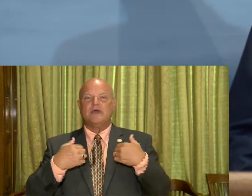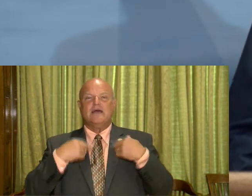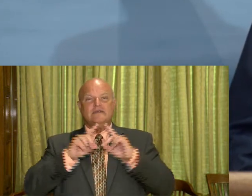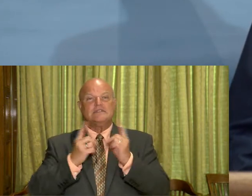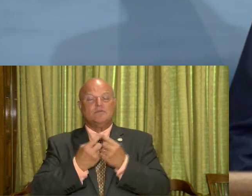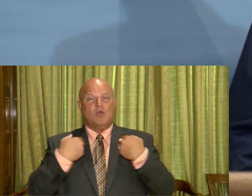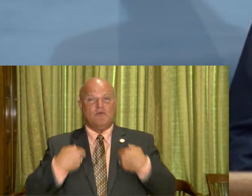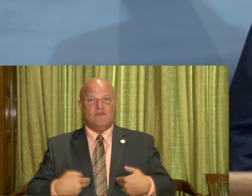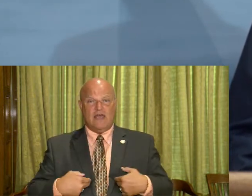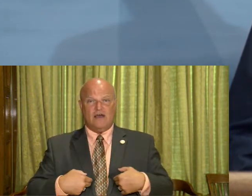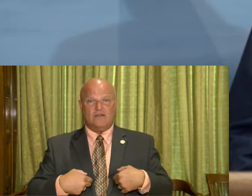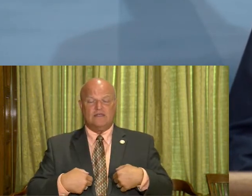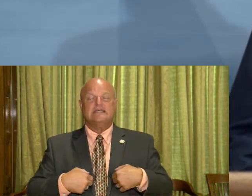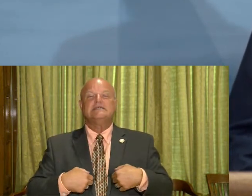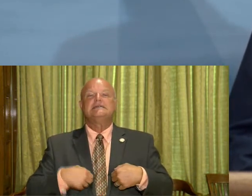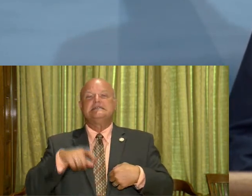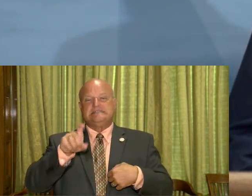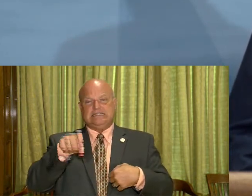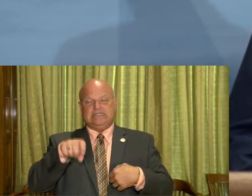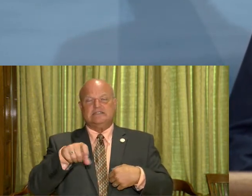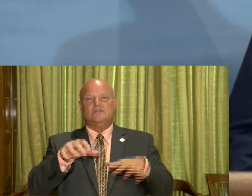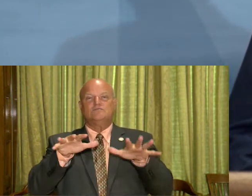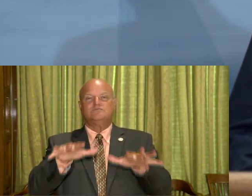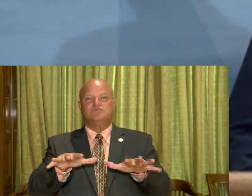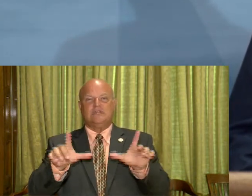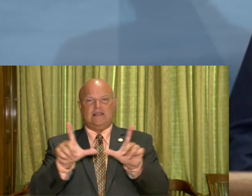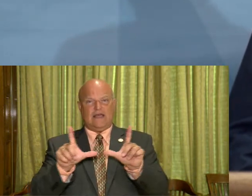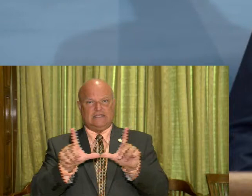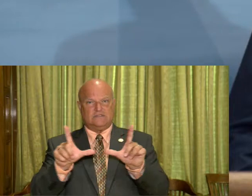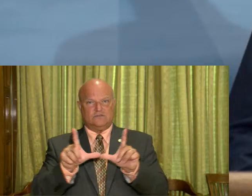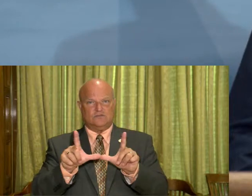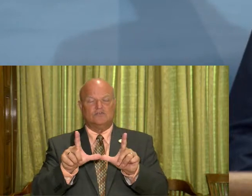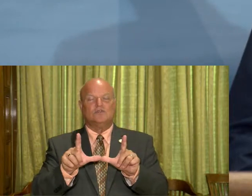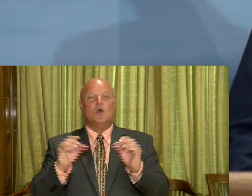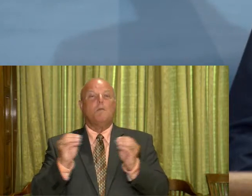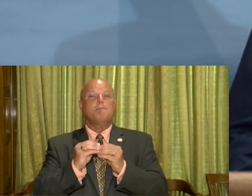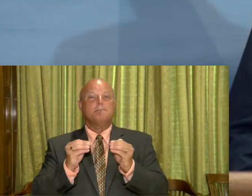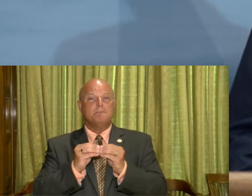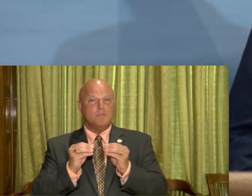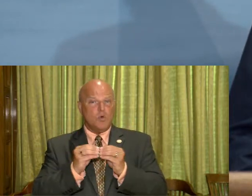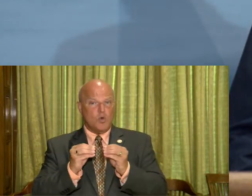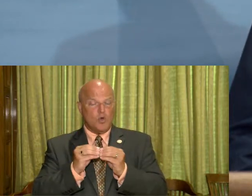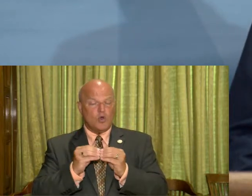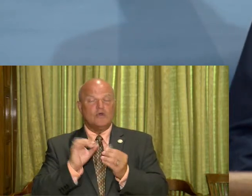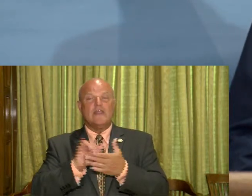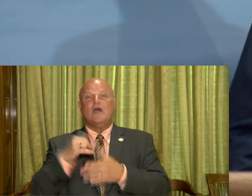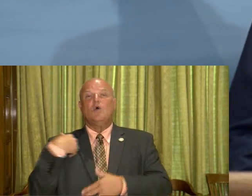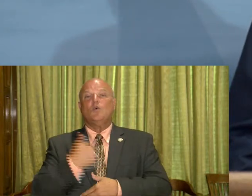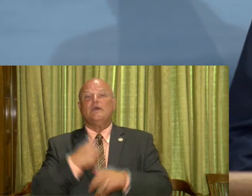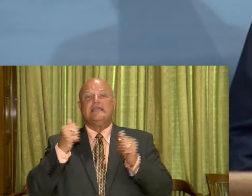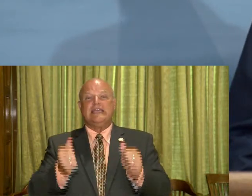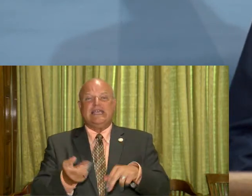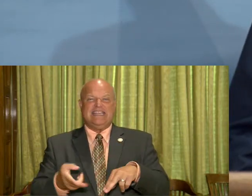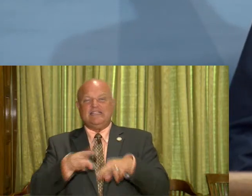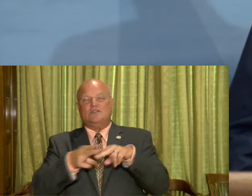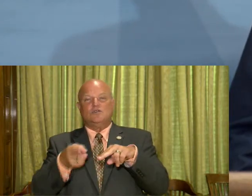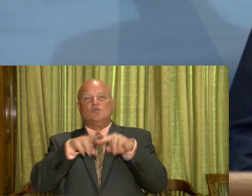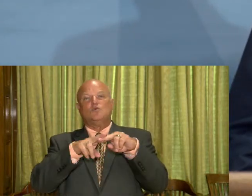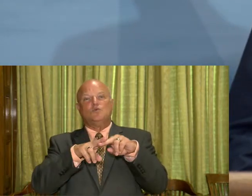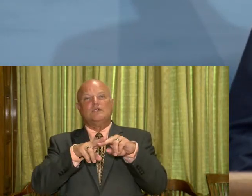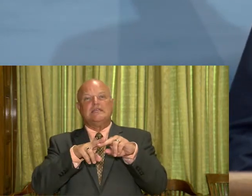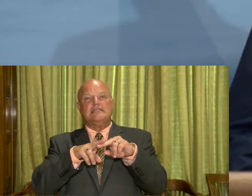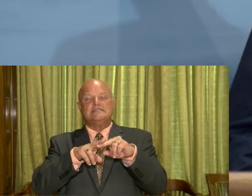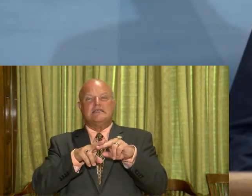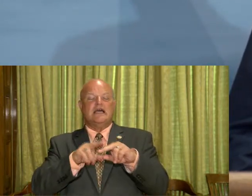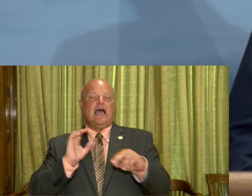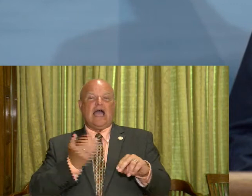Health to take the steps necessary to ease that licensure even more so that we can increase